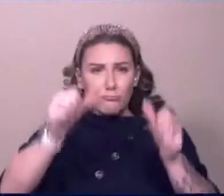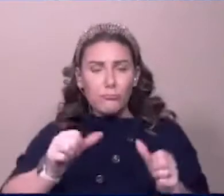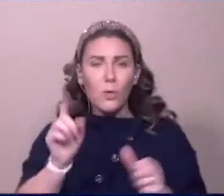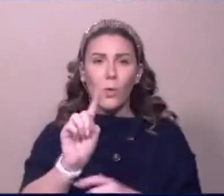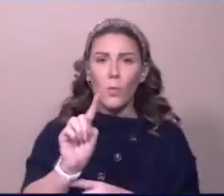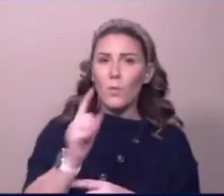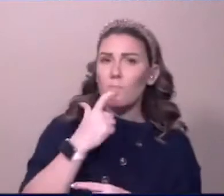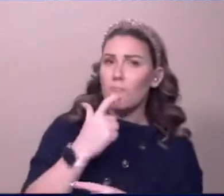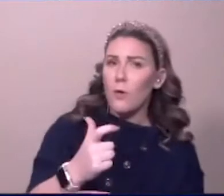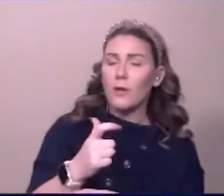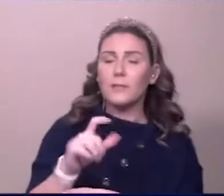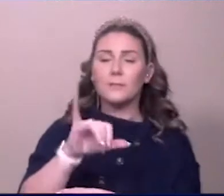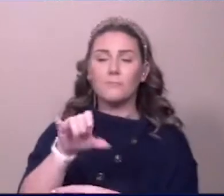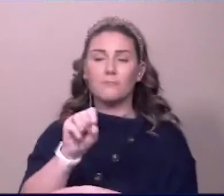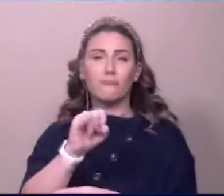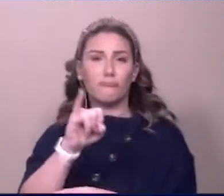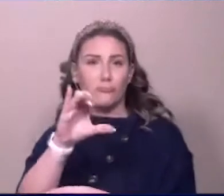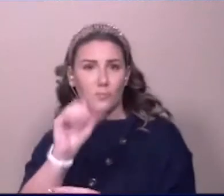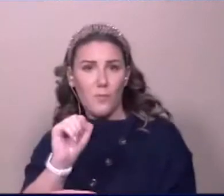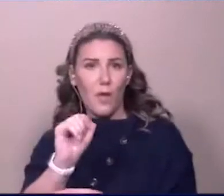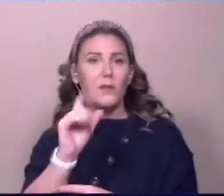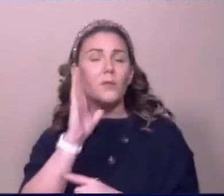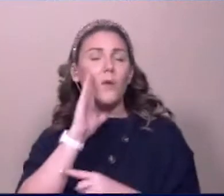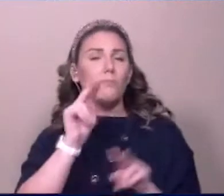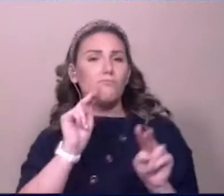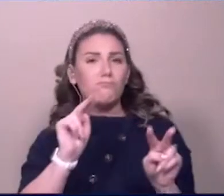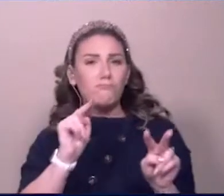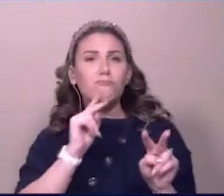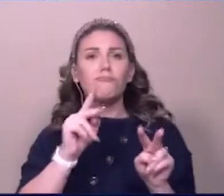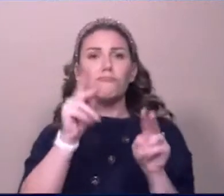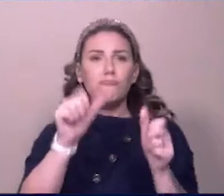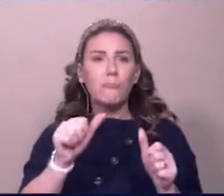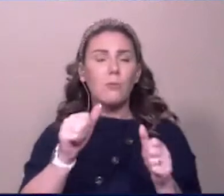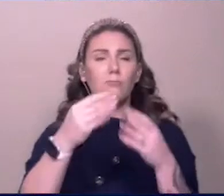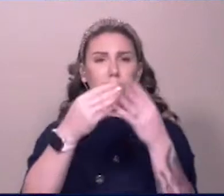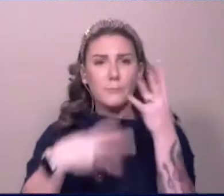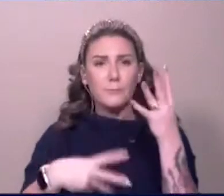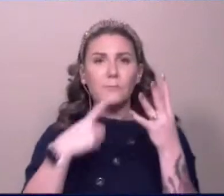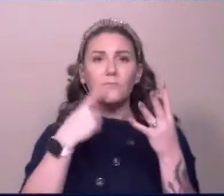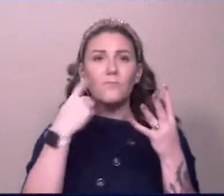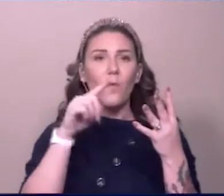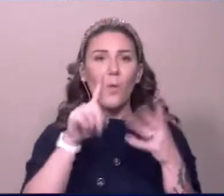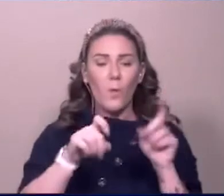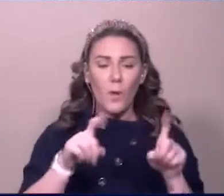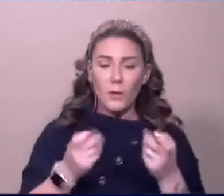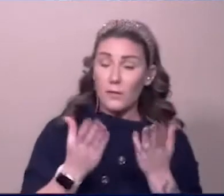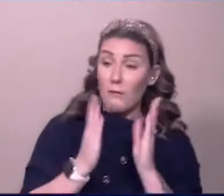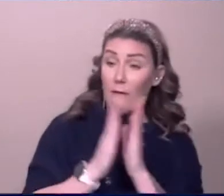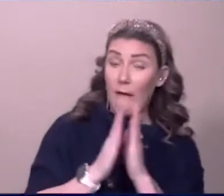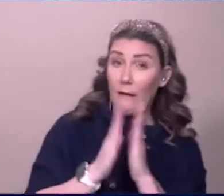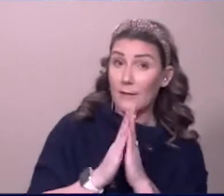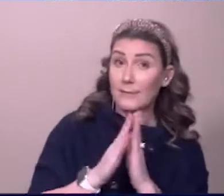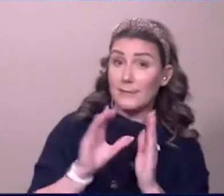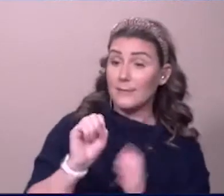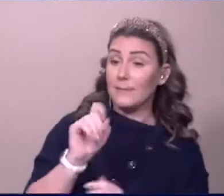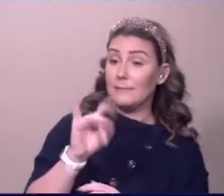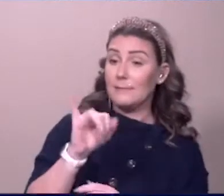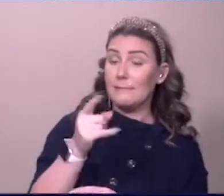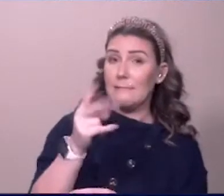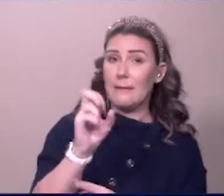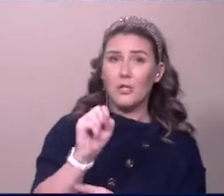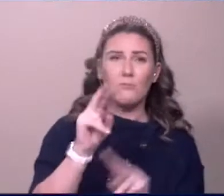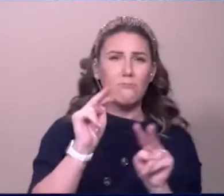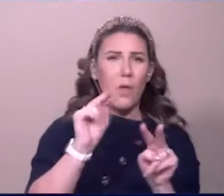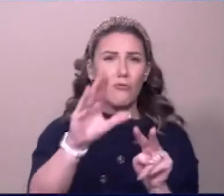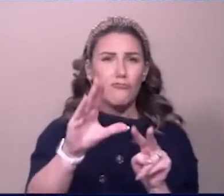Jessica Lavelle will monitor those feeds for questions. And we've asked stations who are restreaming this to monitor their chats